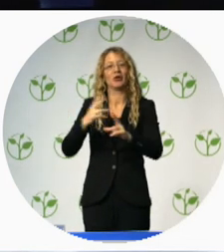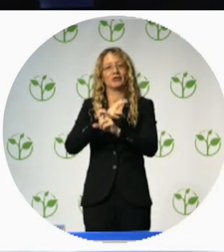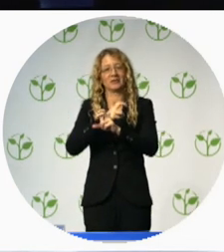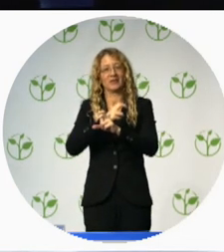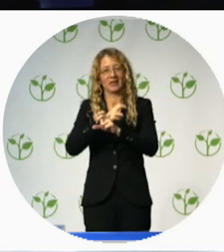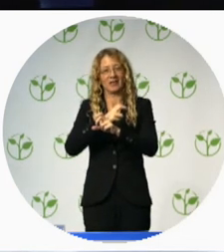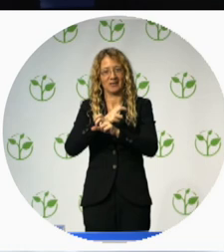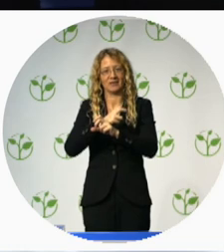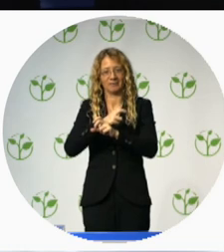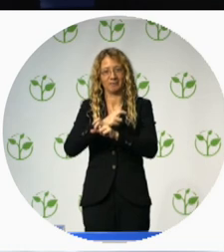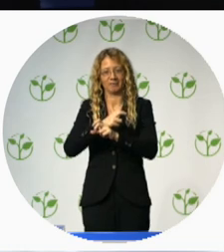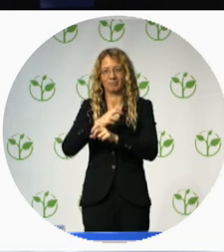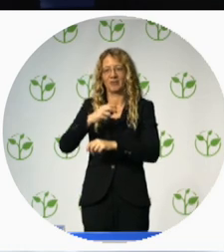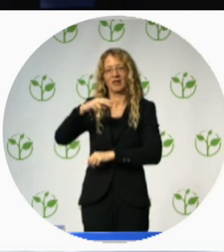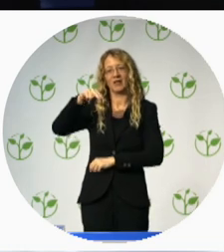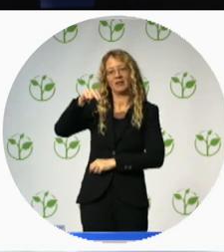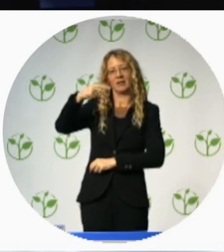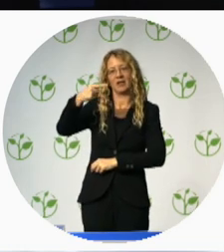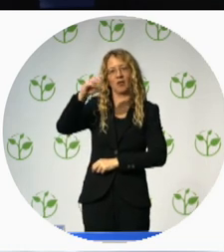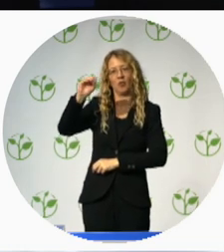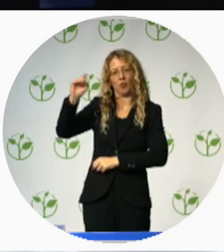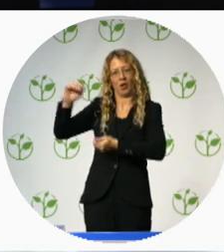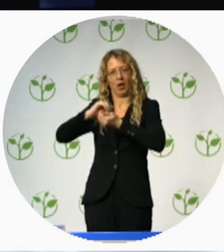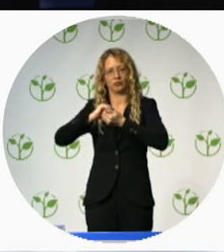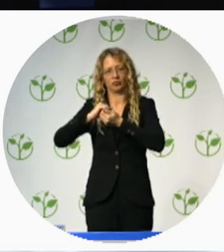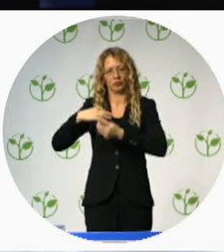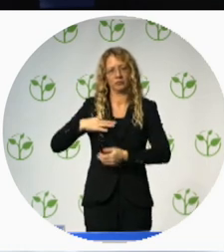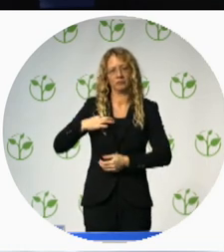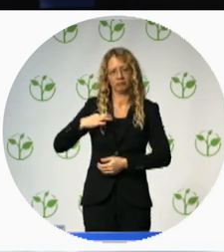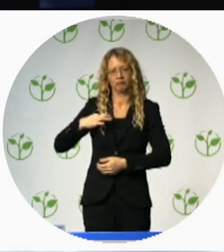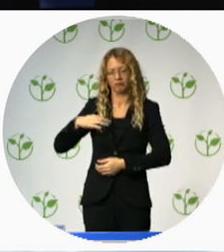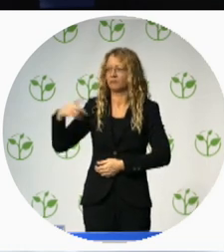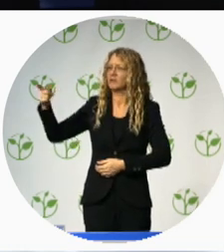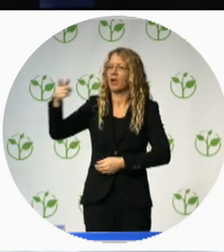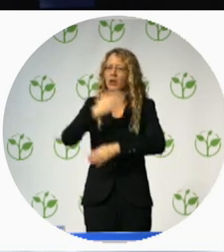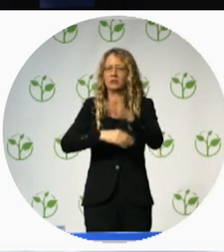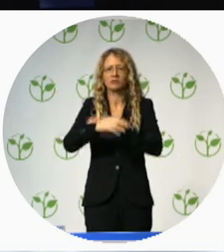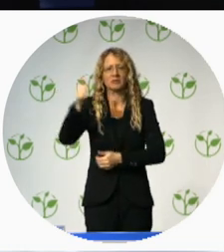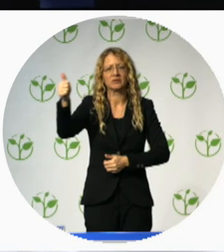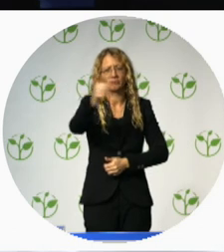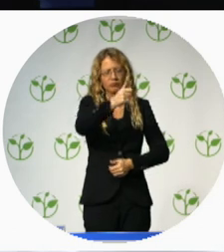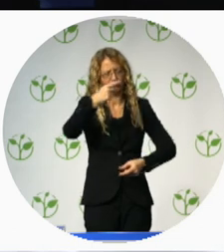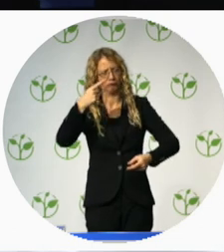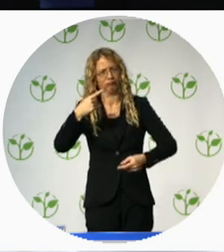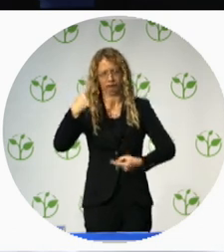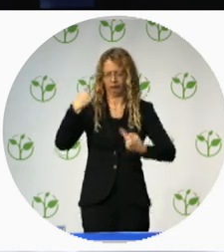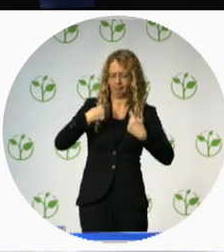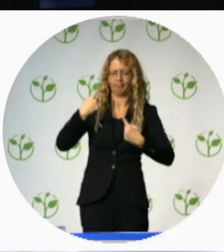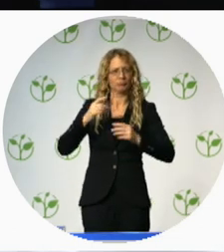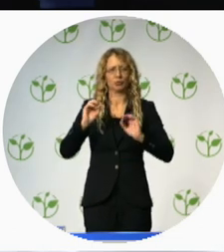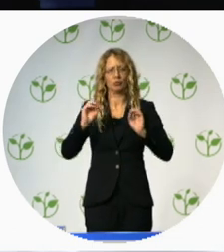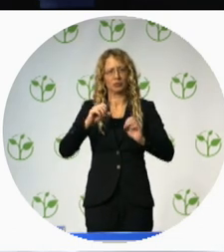NGO that advocates independent and inclusive living for people with disabilities. Together with the Austrian Chamber of